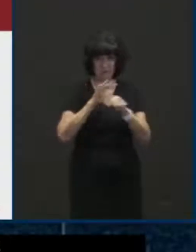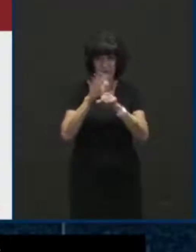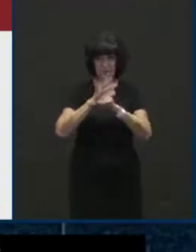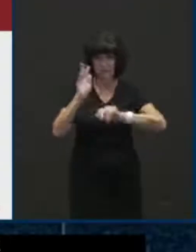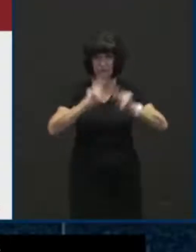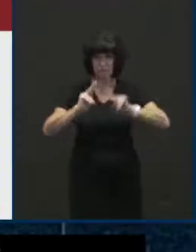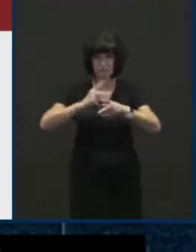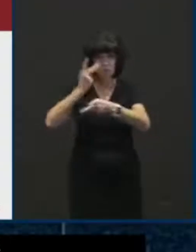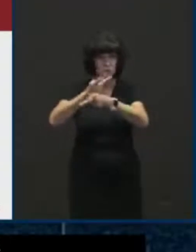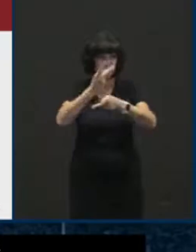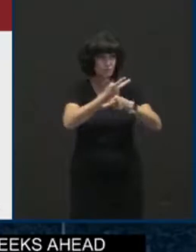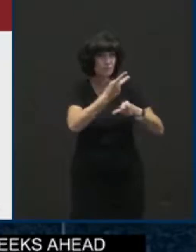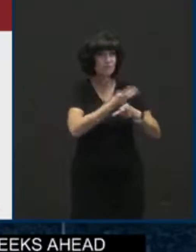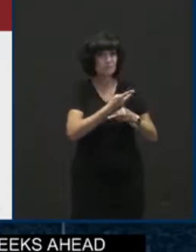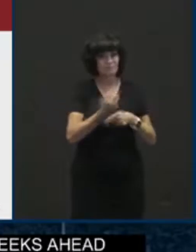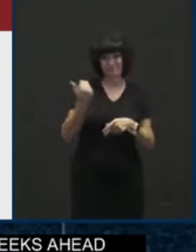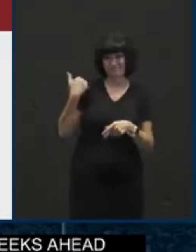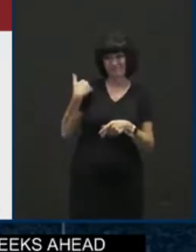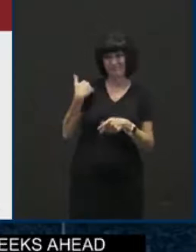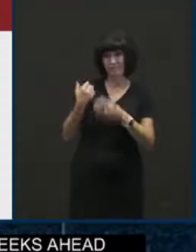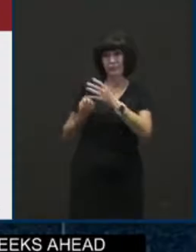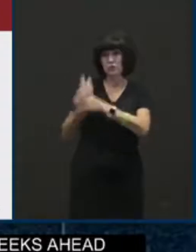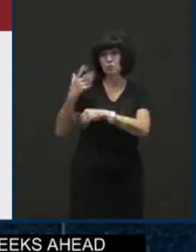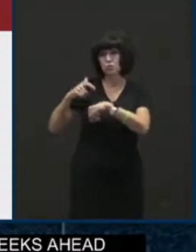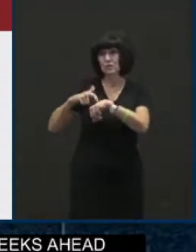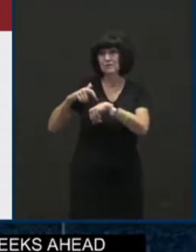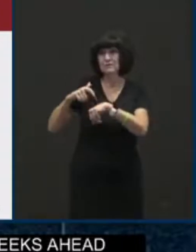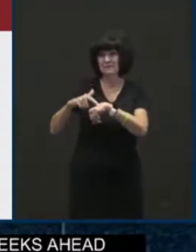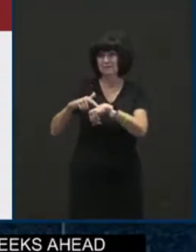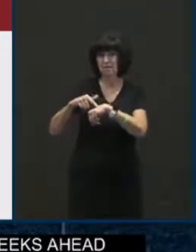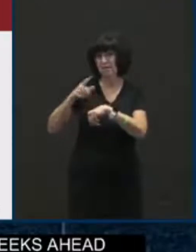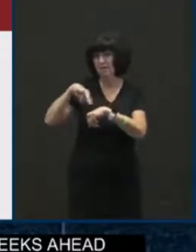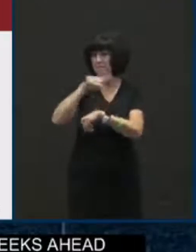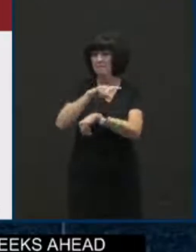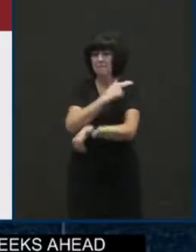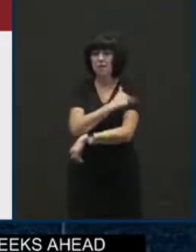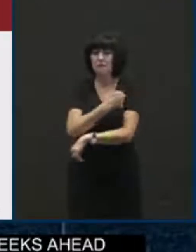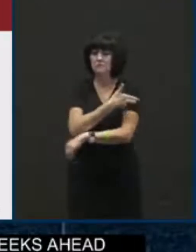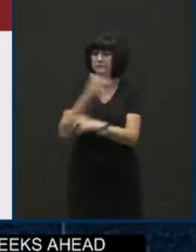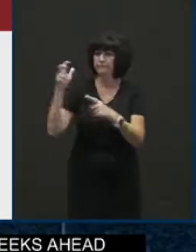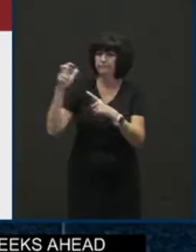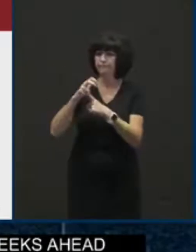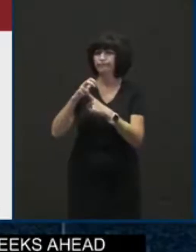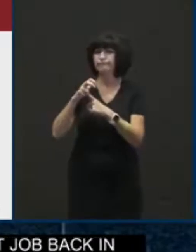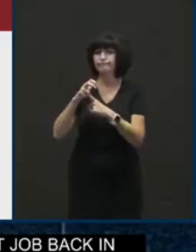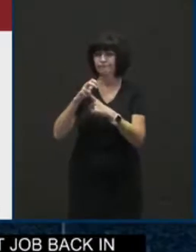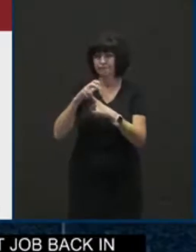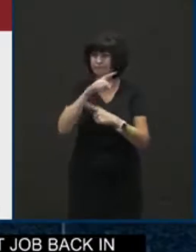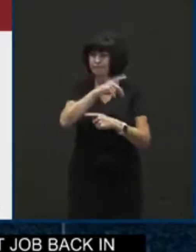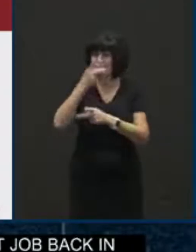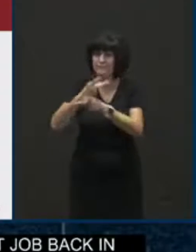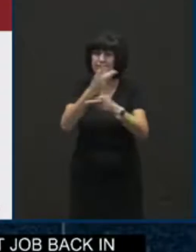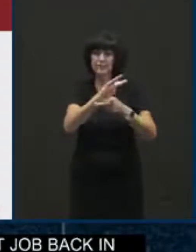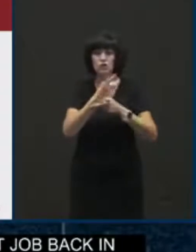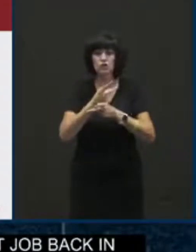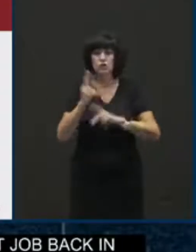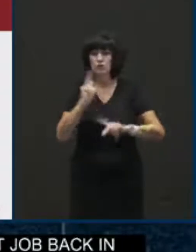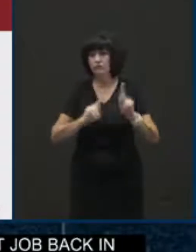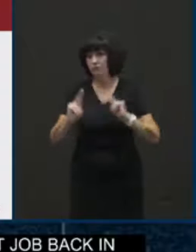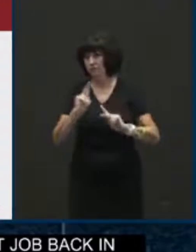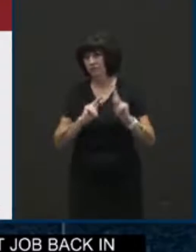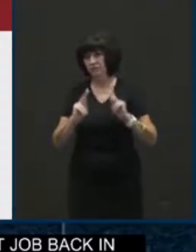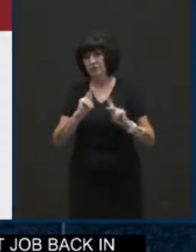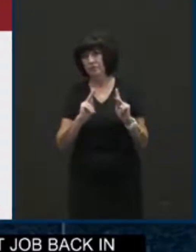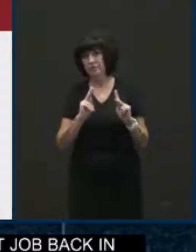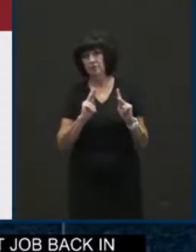spring, as I've said, particularly with testing and then meeting those that had hospitalization needs. We didn't come close to